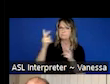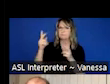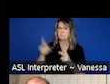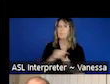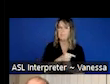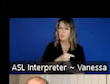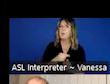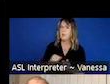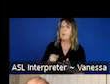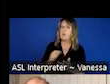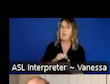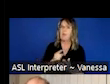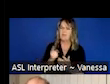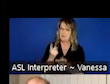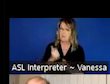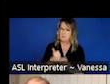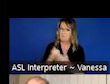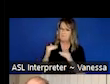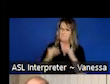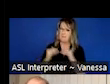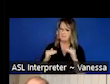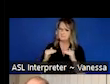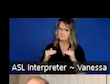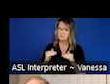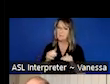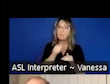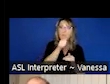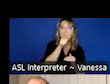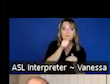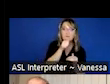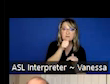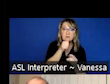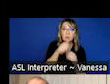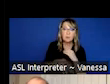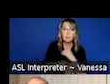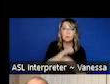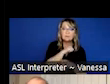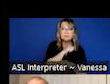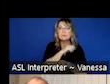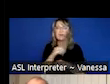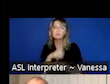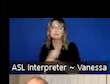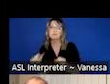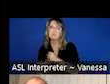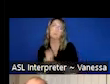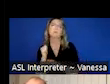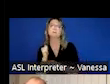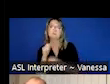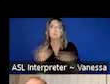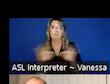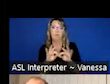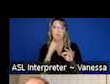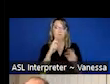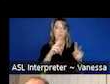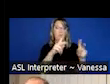balance between the privacy risk and the safety risk that's important at the individual level, but also at